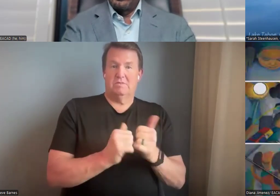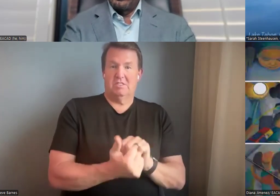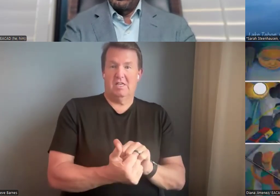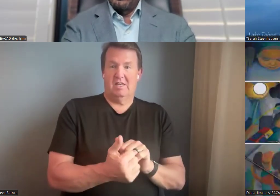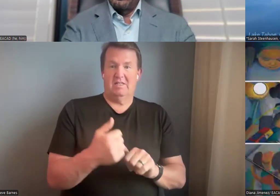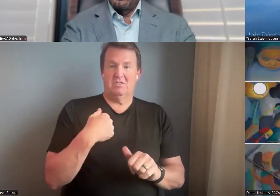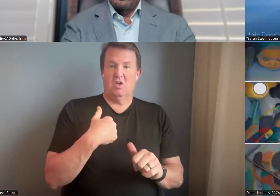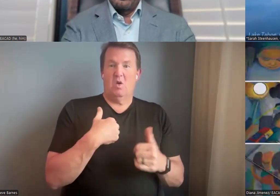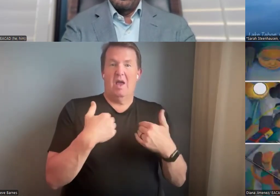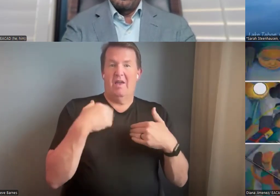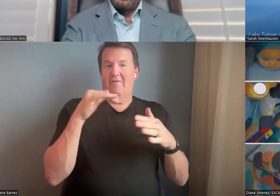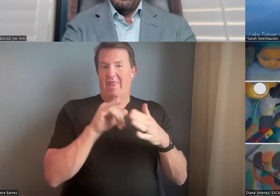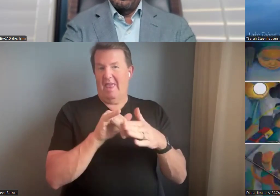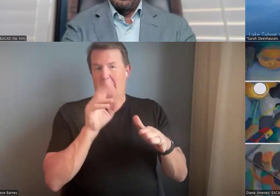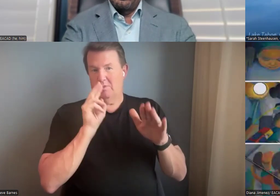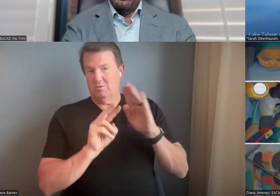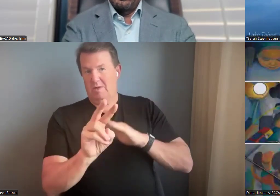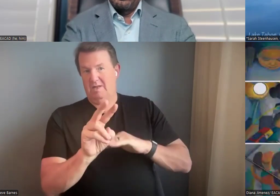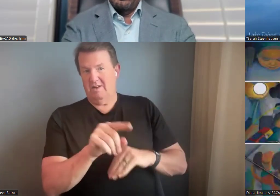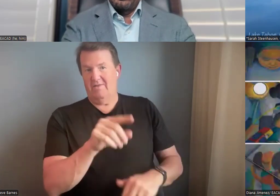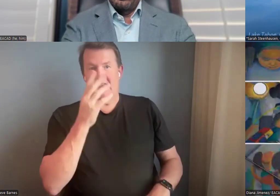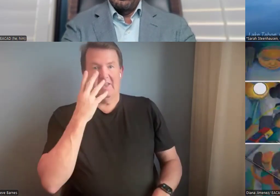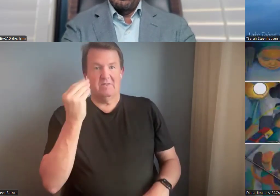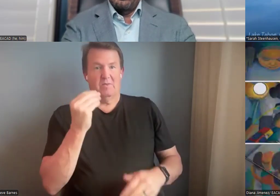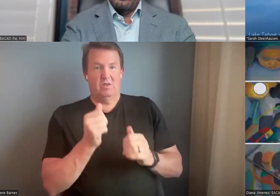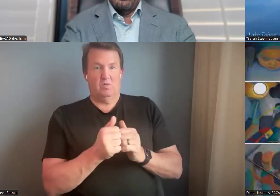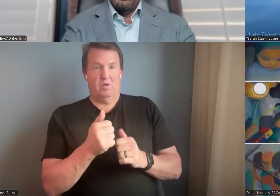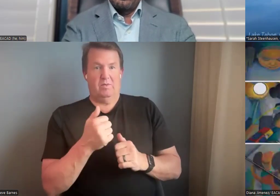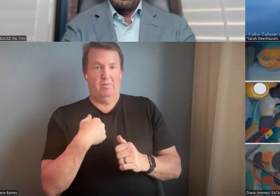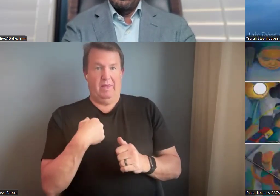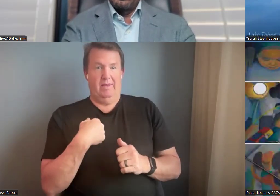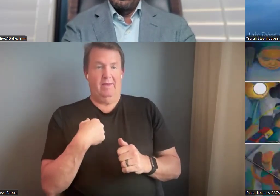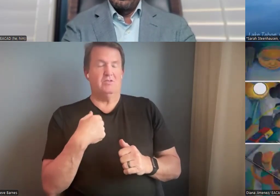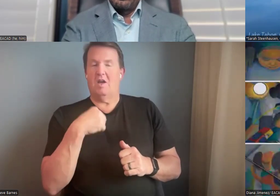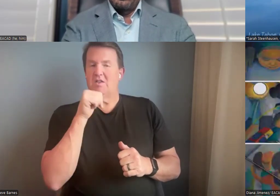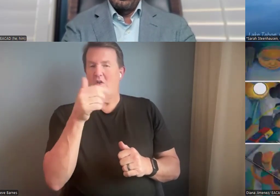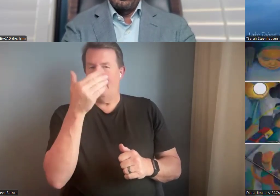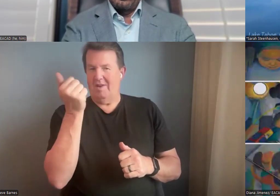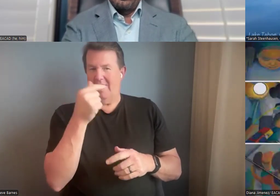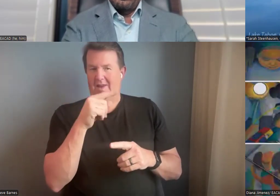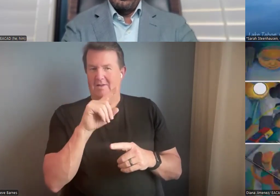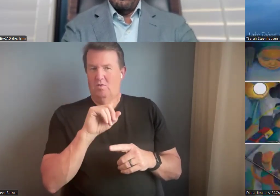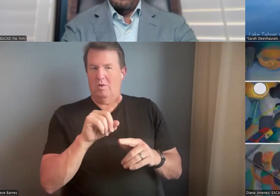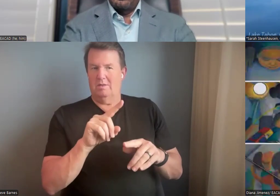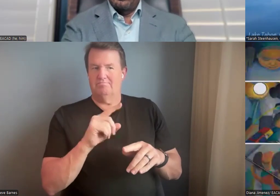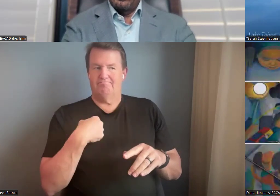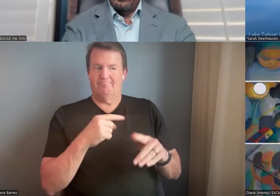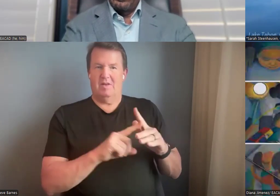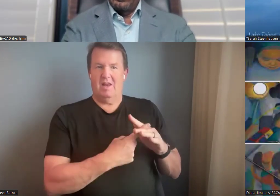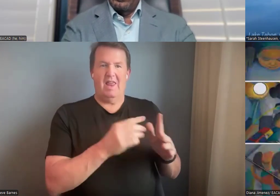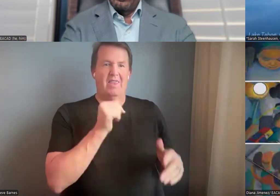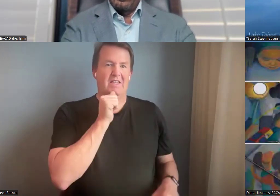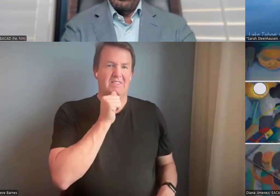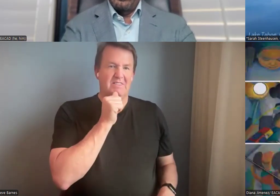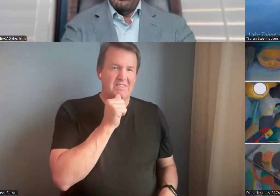carry that perspective and that experience with me so that I don't forget my roots and where I came from and the suffering of people who are still